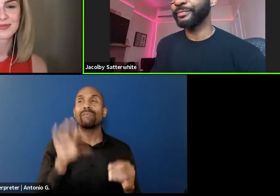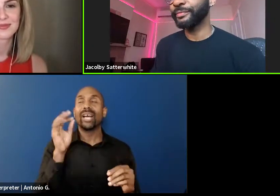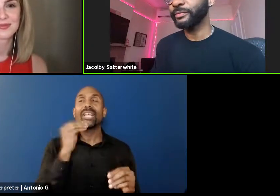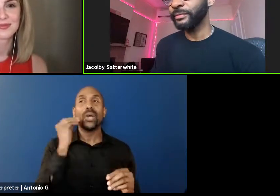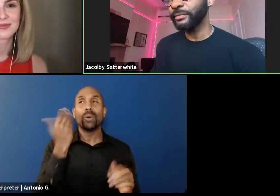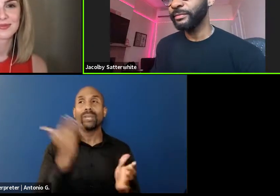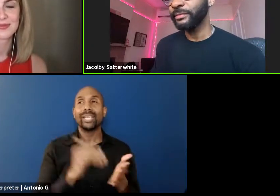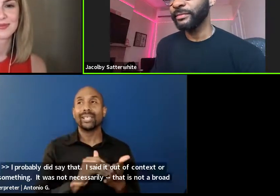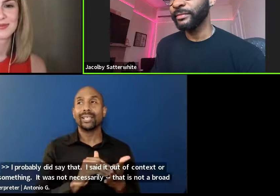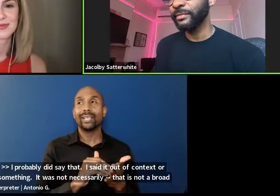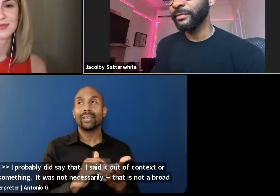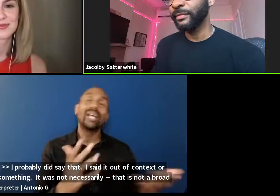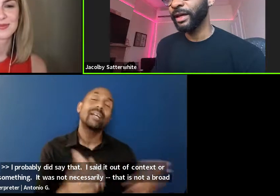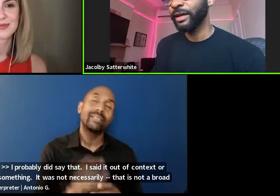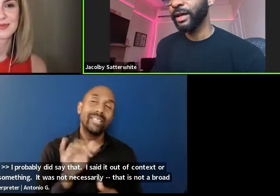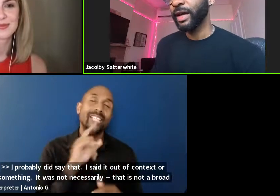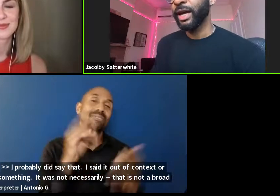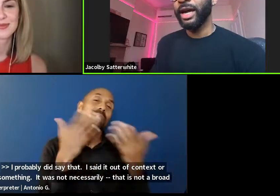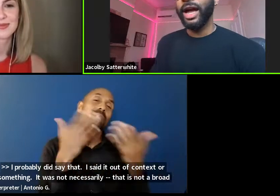like,